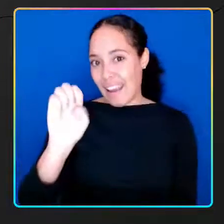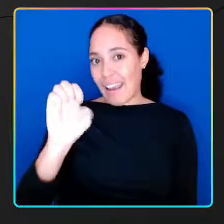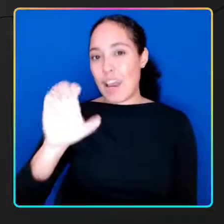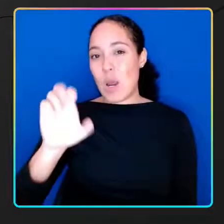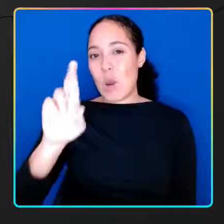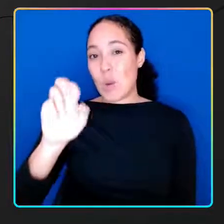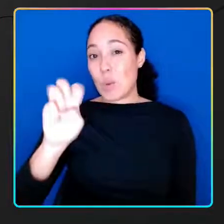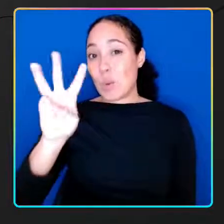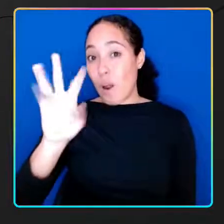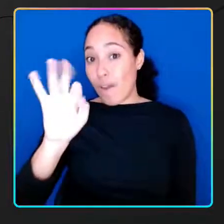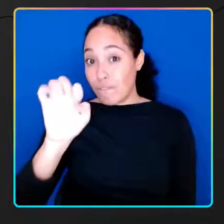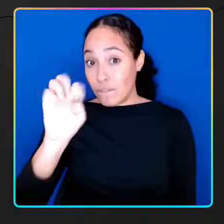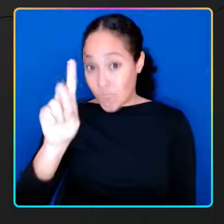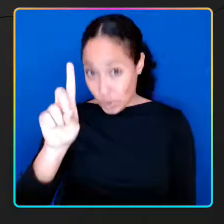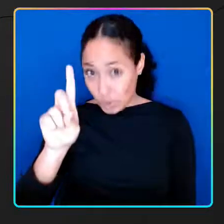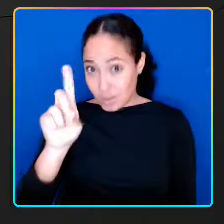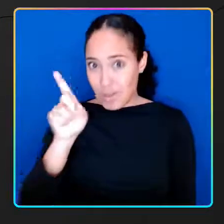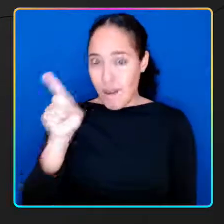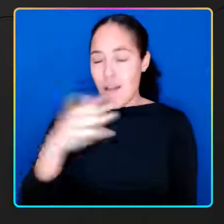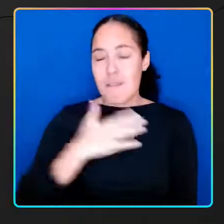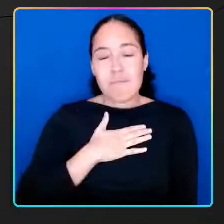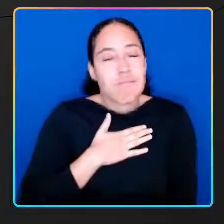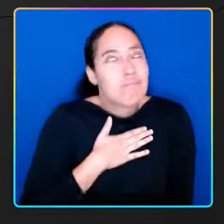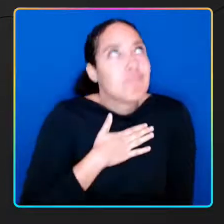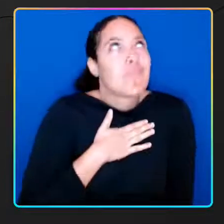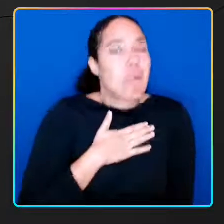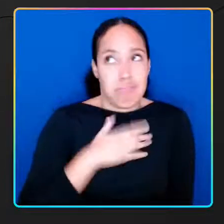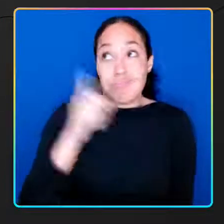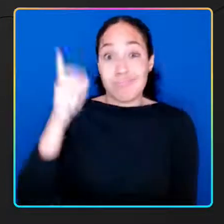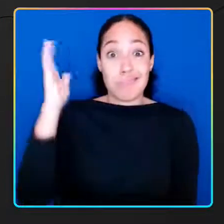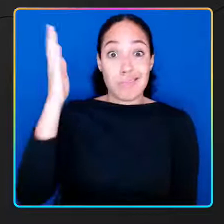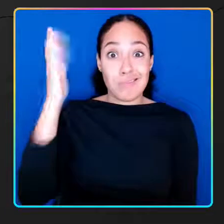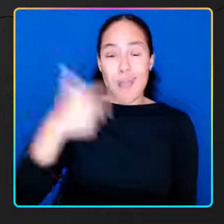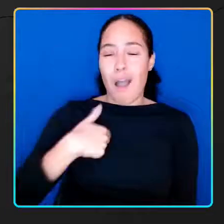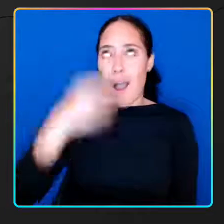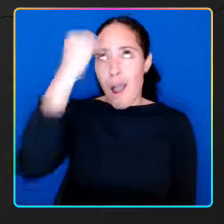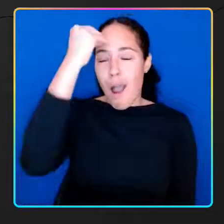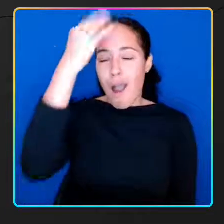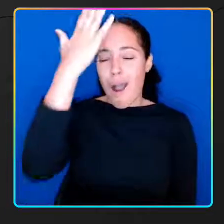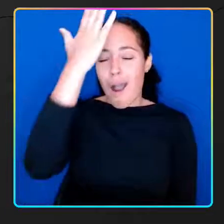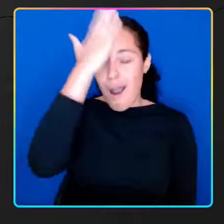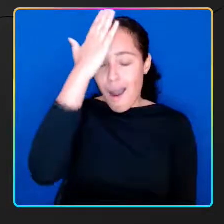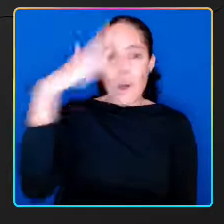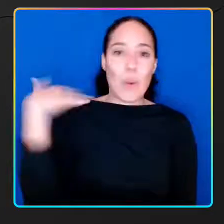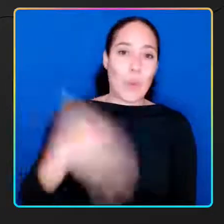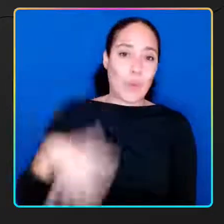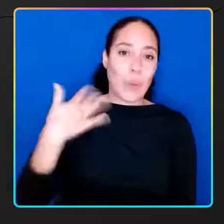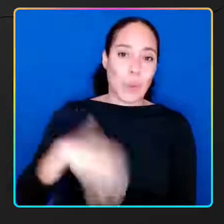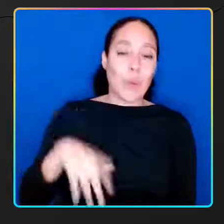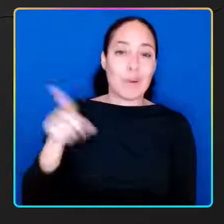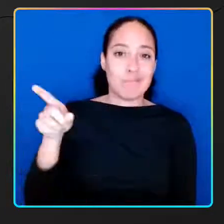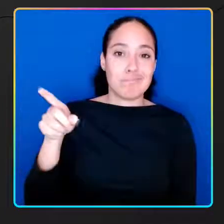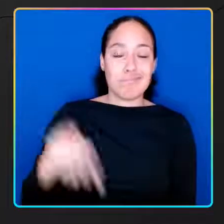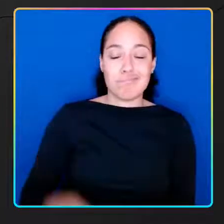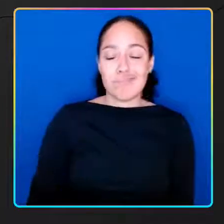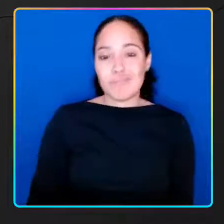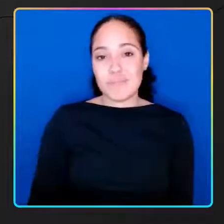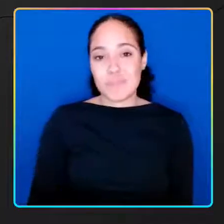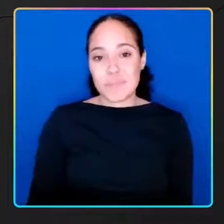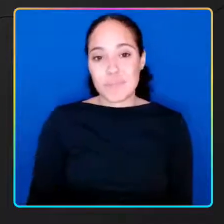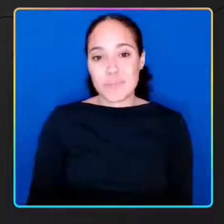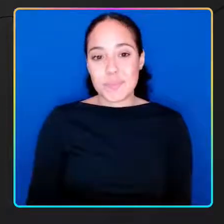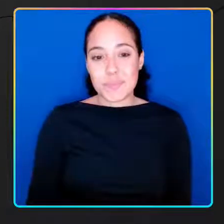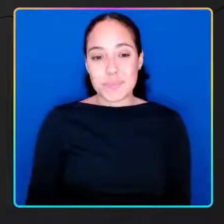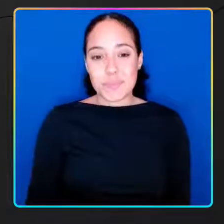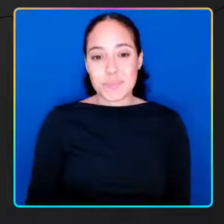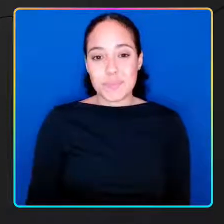of my stuff on the internet, I literally talk about this keynote so much. It's such a good conference. You'll really enjoy yourself. I can't